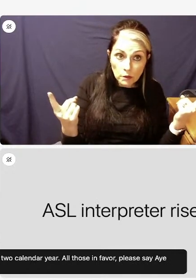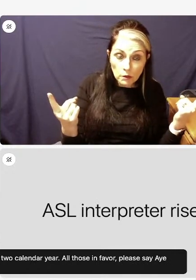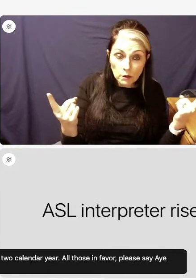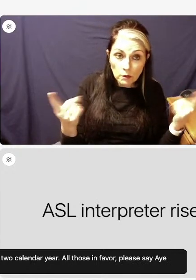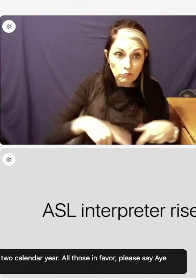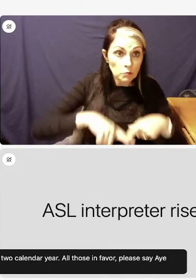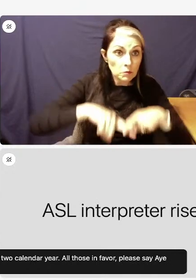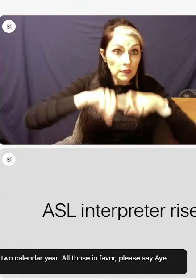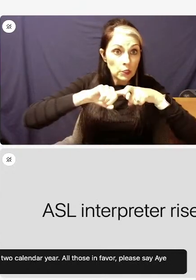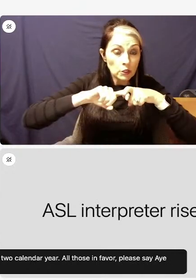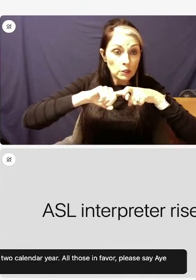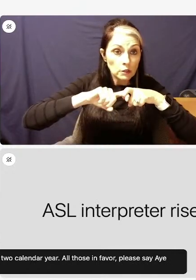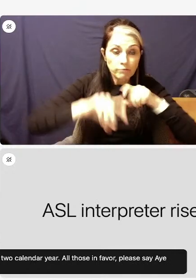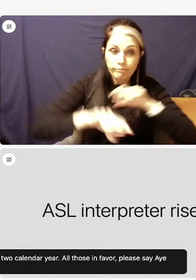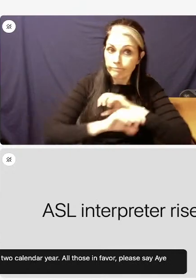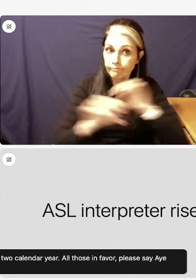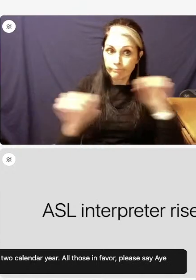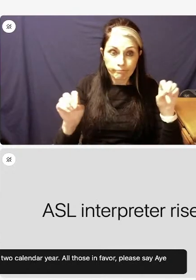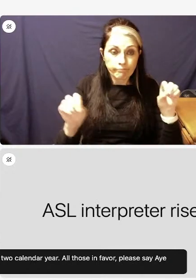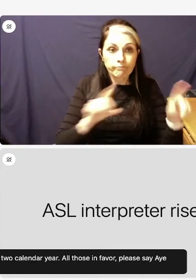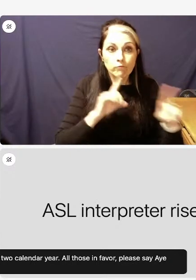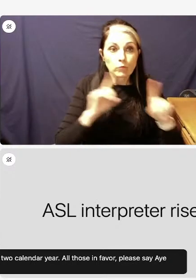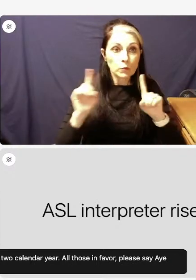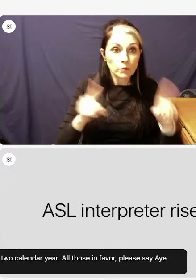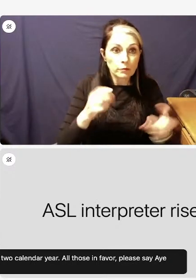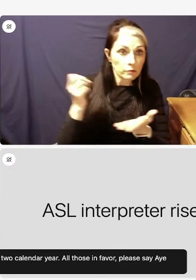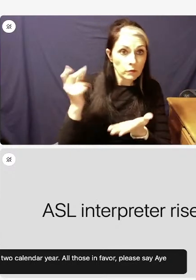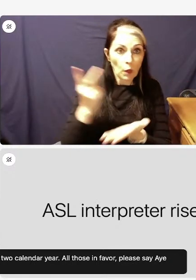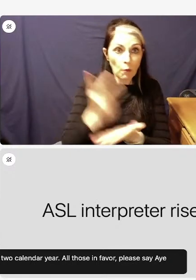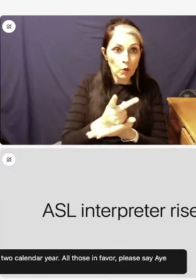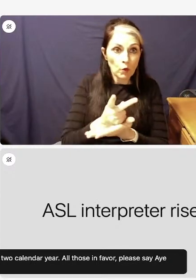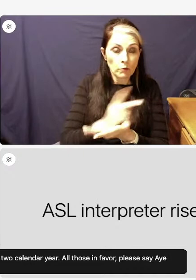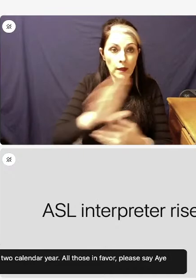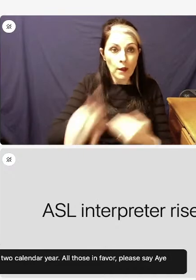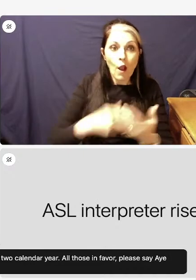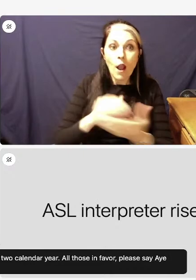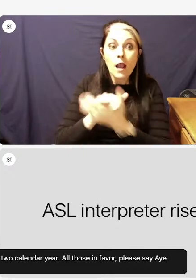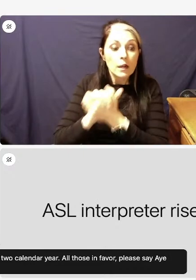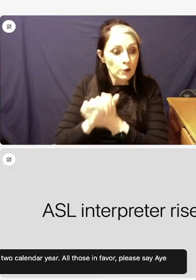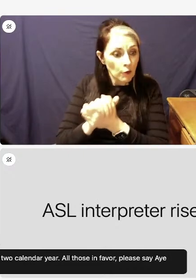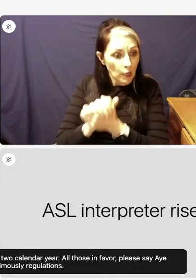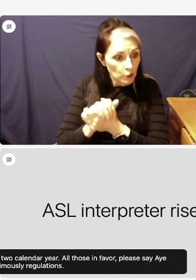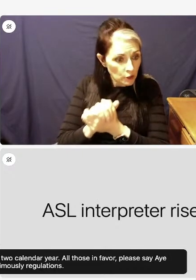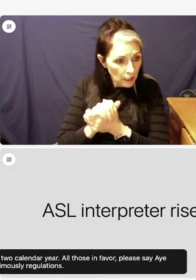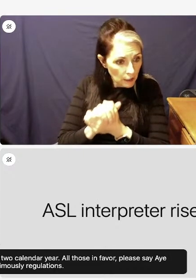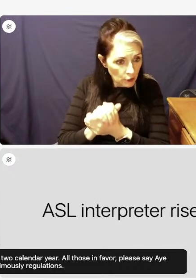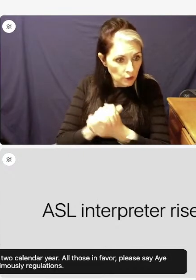abstentions hearing none it is so order approved unanimously congratulations mrs